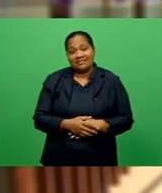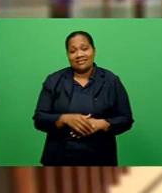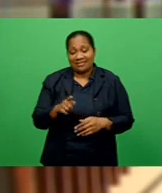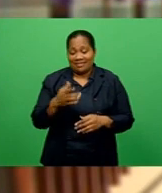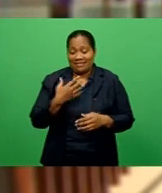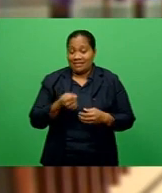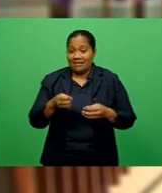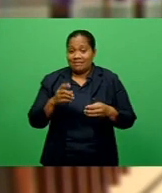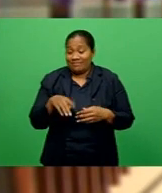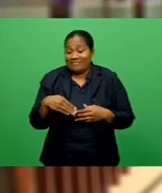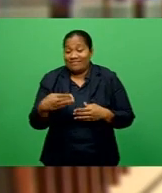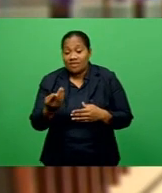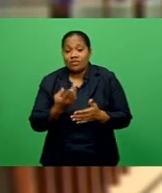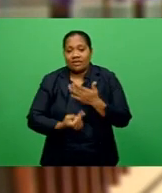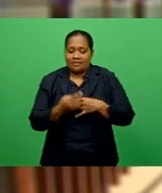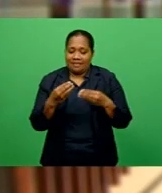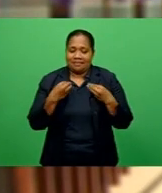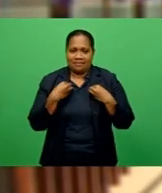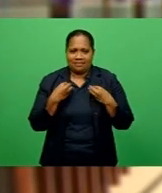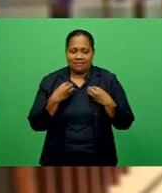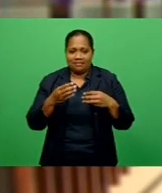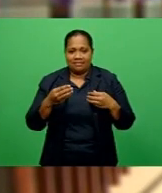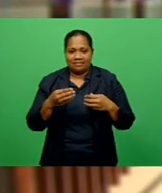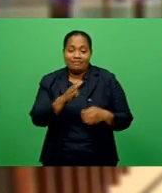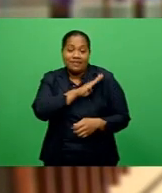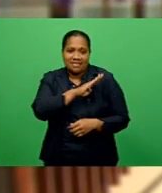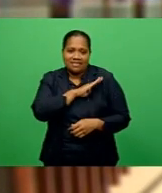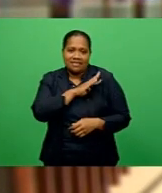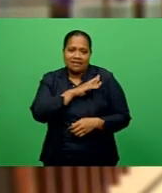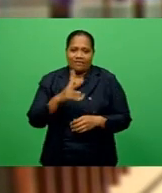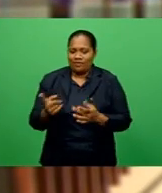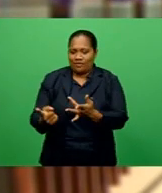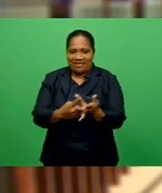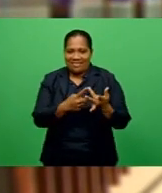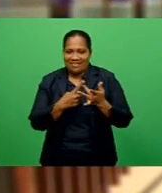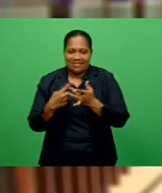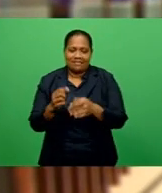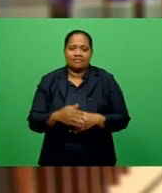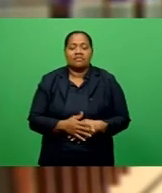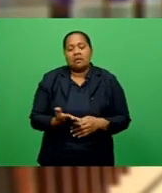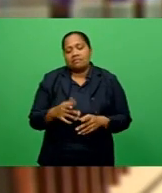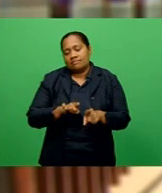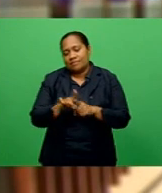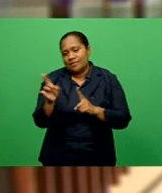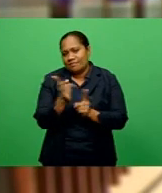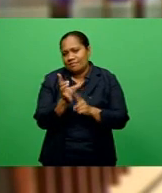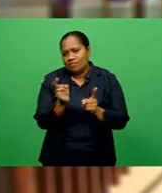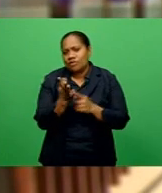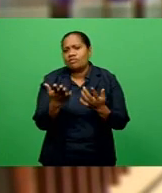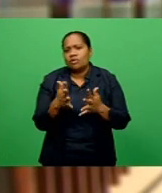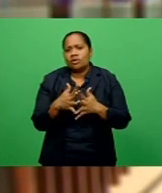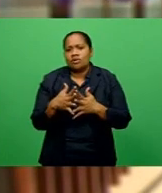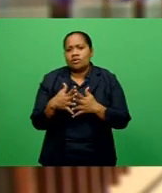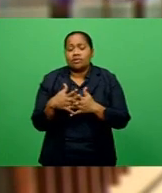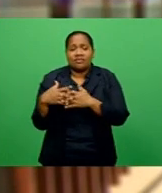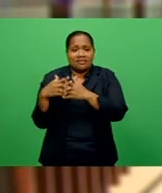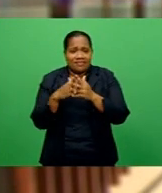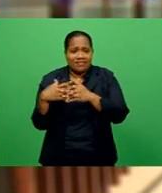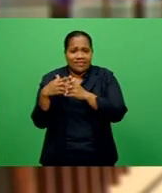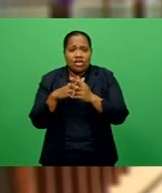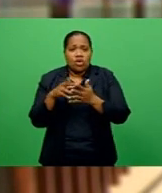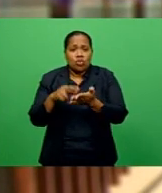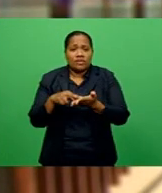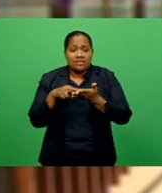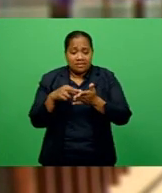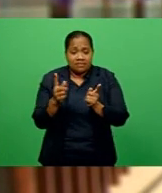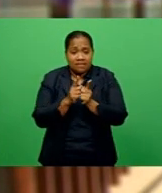traders, with central bank meetings in the US, Japan and the UK. Perhaps the most important one is the US Federal Reserve meeting, as they